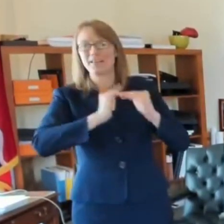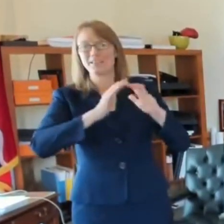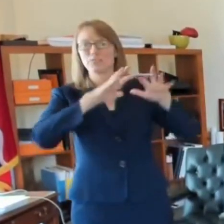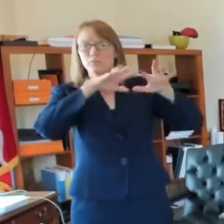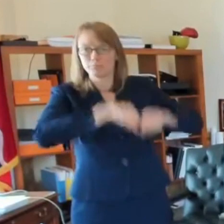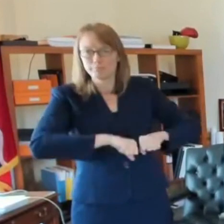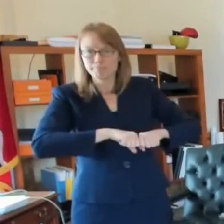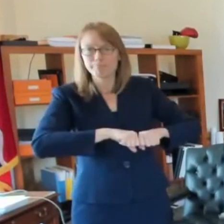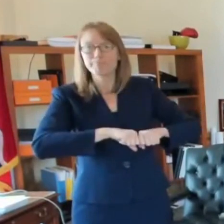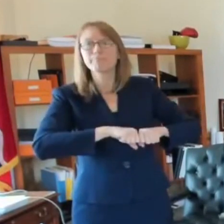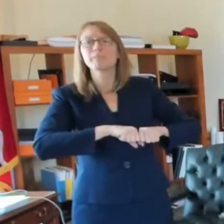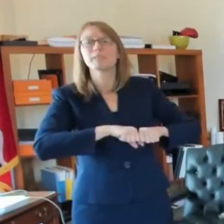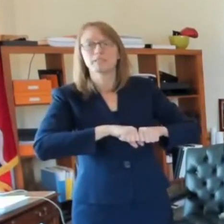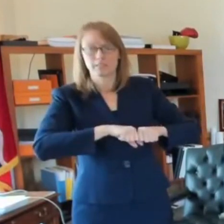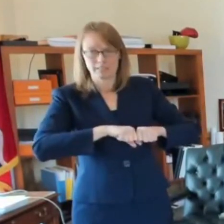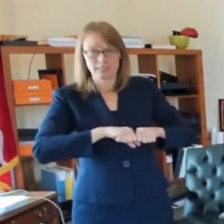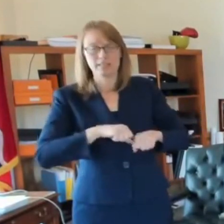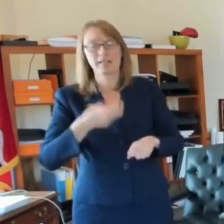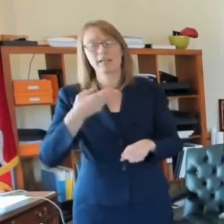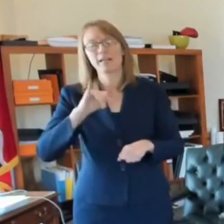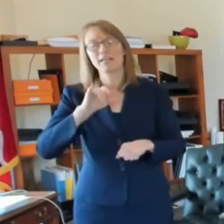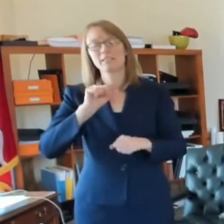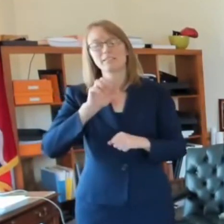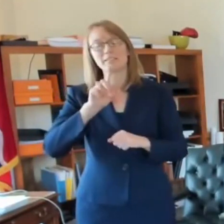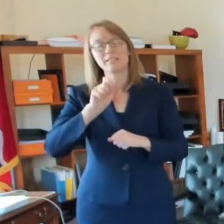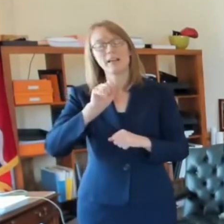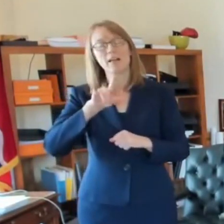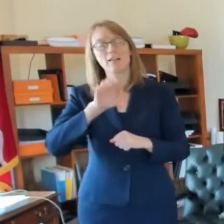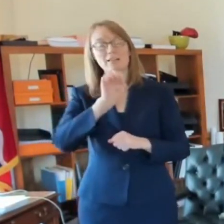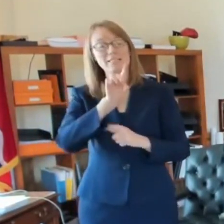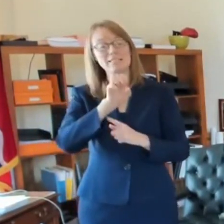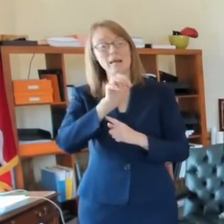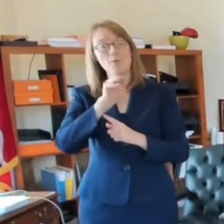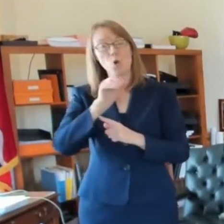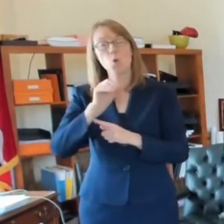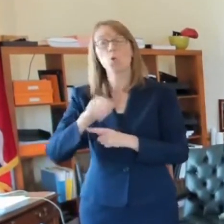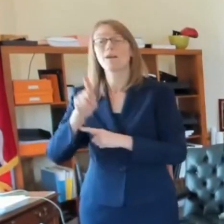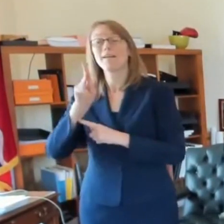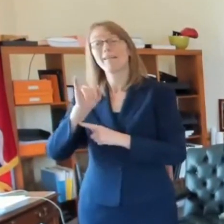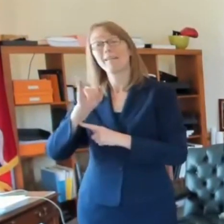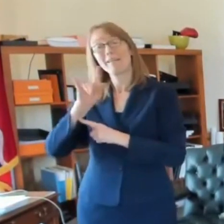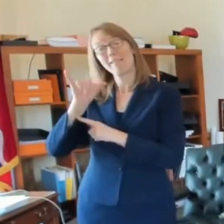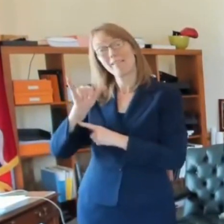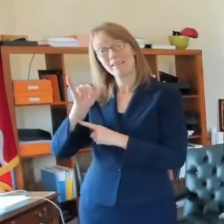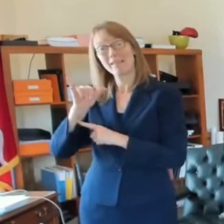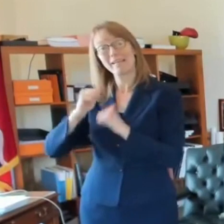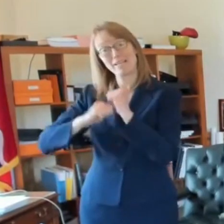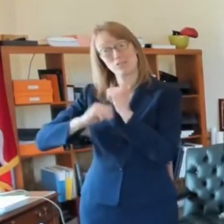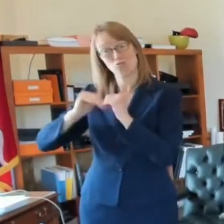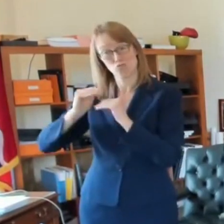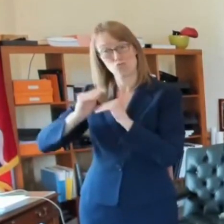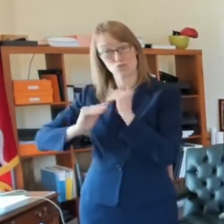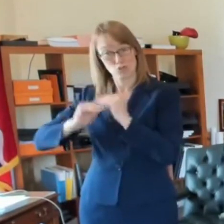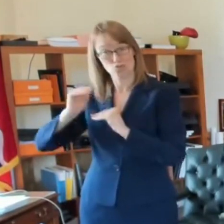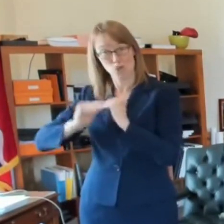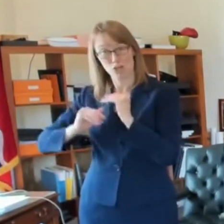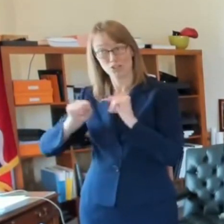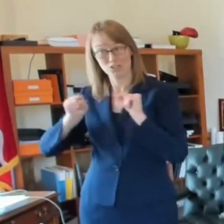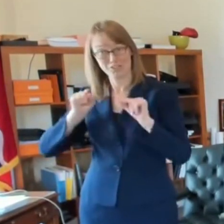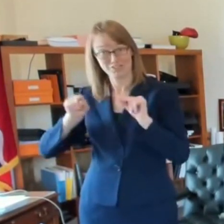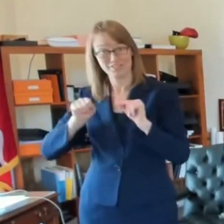Hillsdale, demo by Keeley Construction. There was we had goats